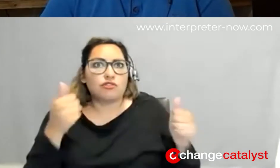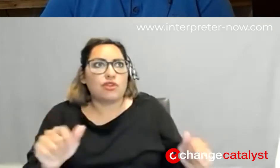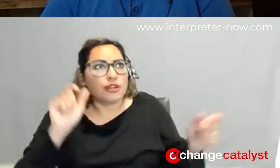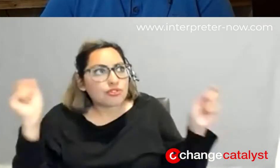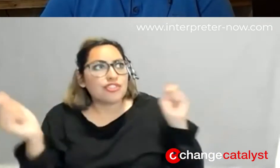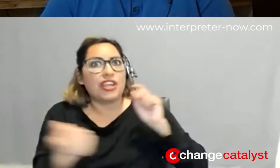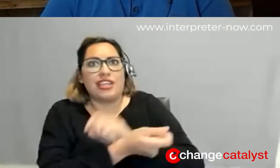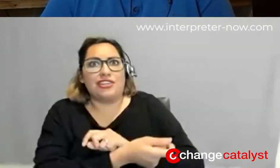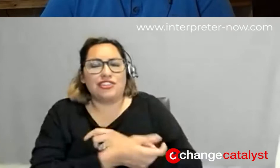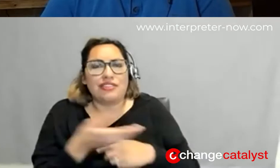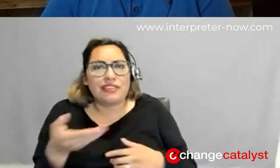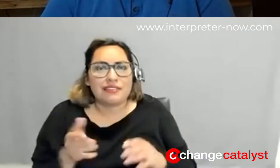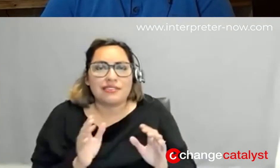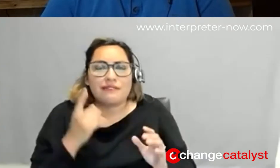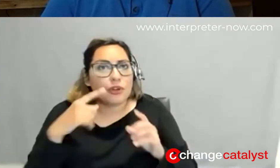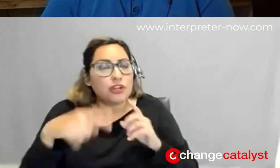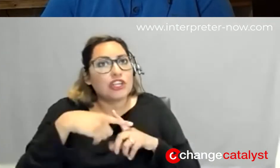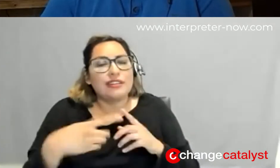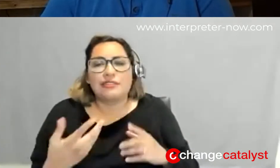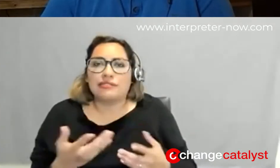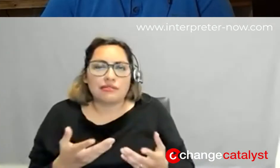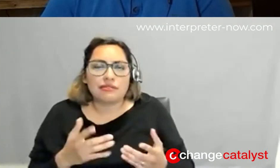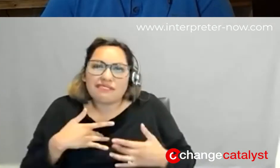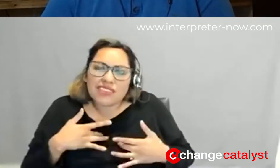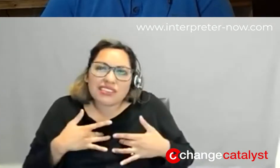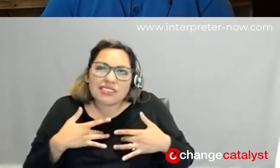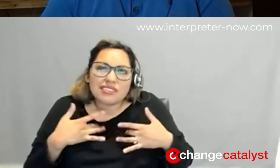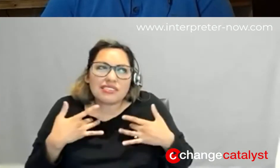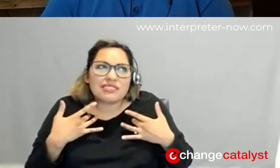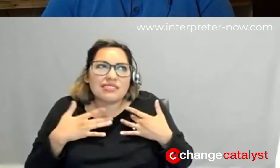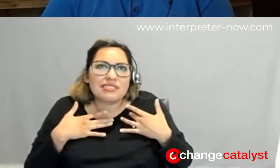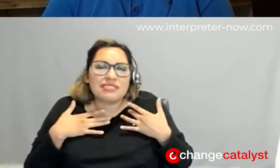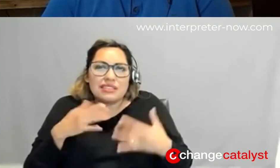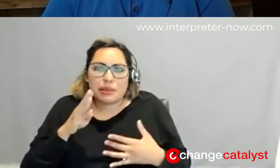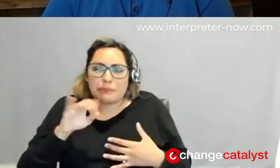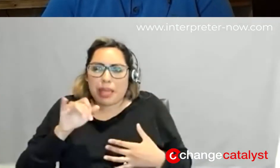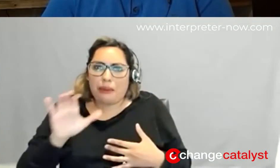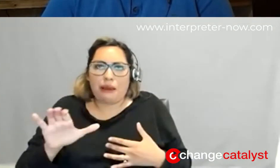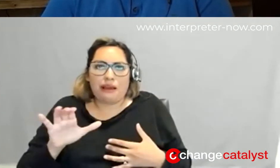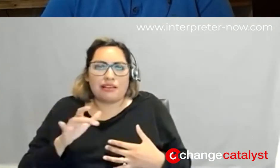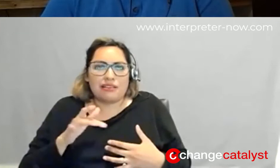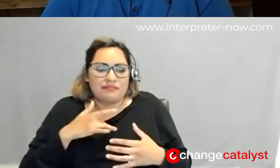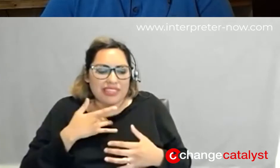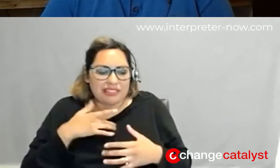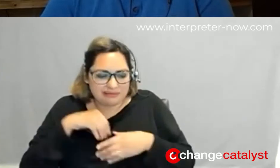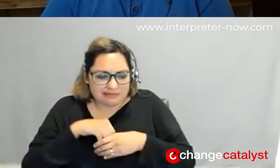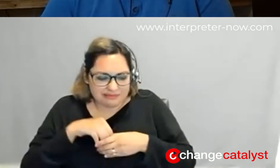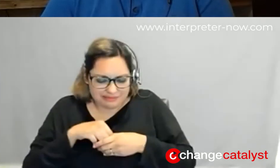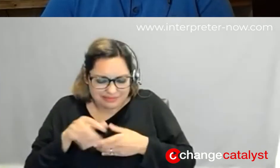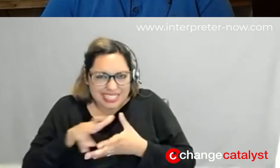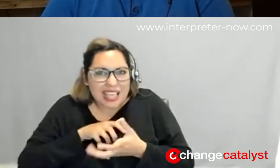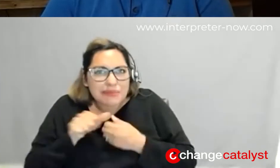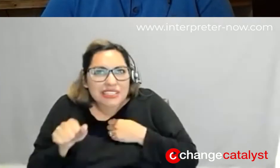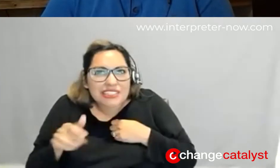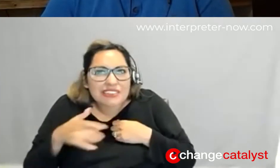greater good, it can be damaging to your BIPOC folks. And they